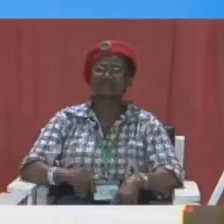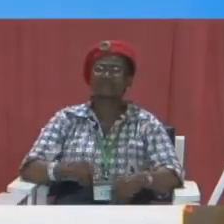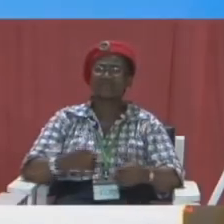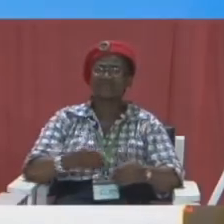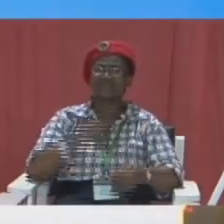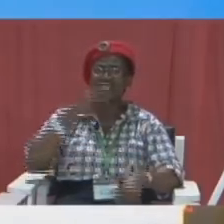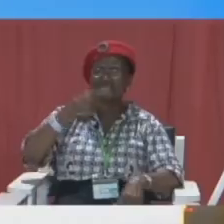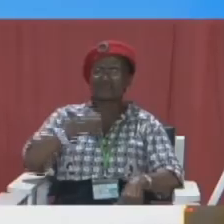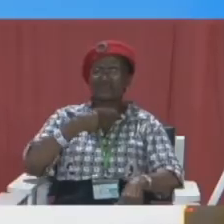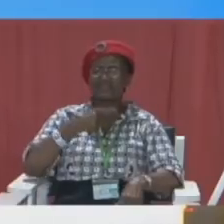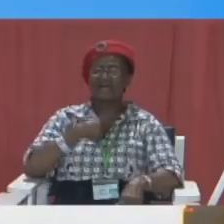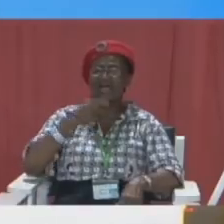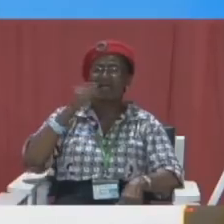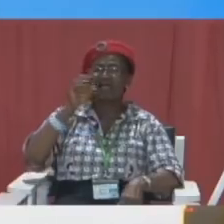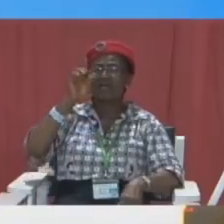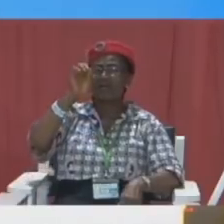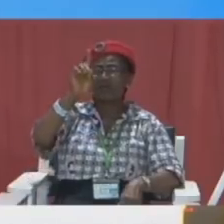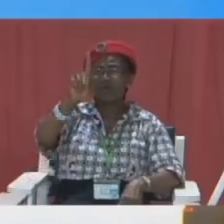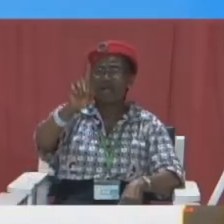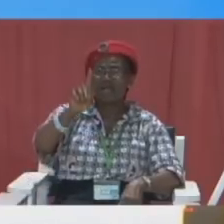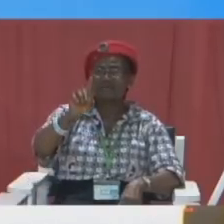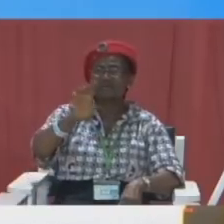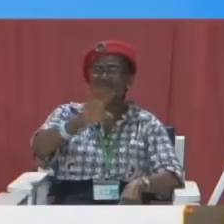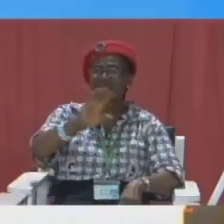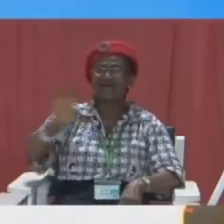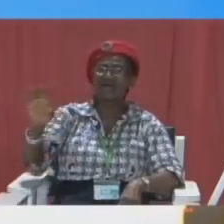1 Peter 1, 3 to